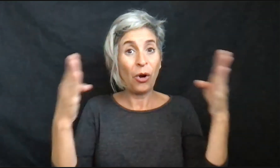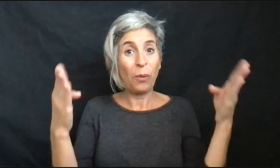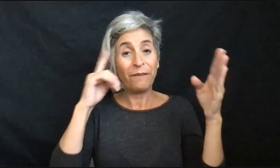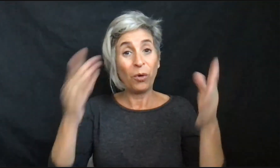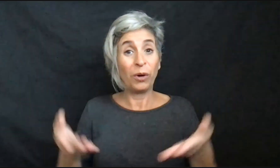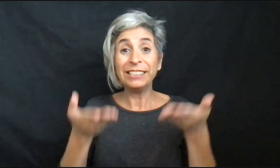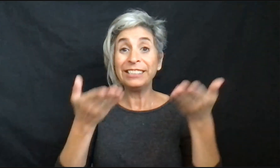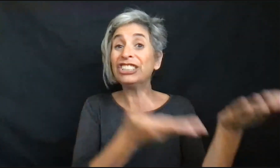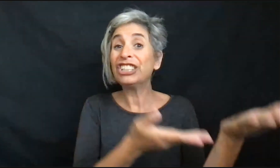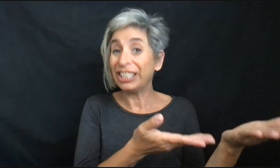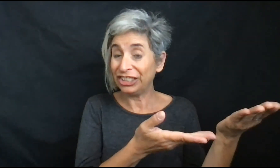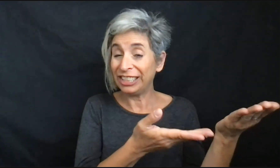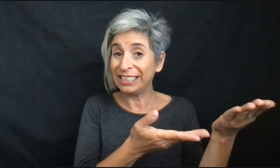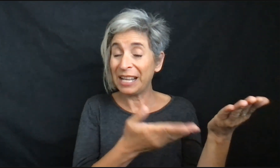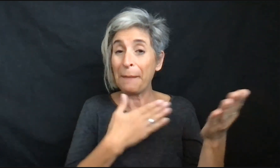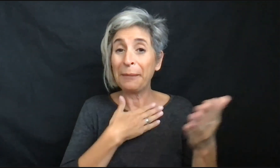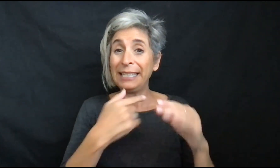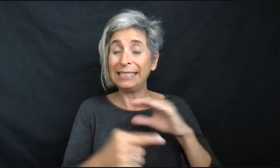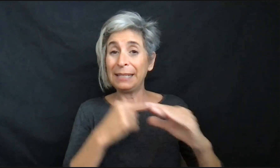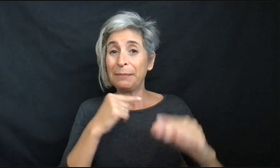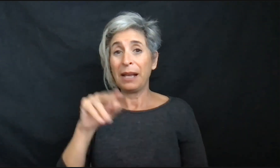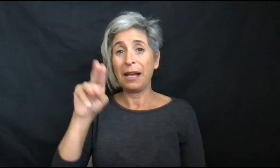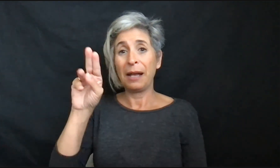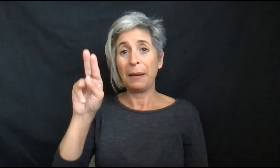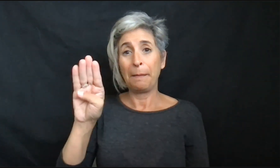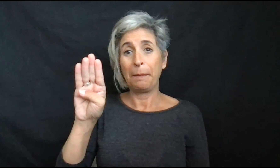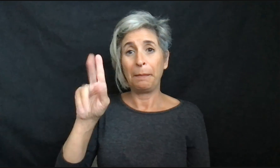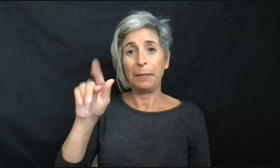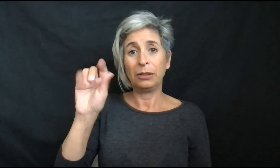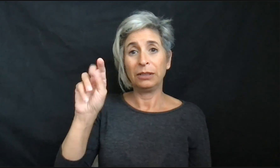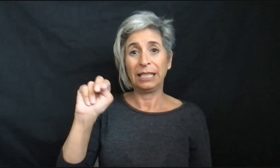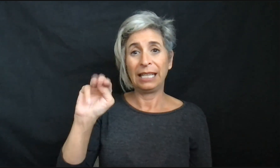suggestions. Please email us at